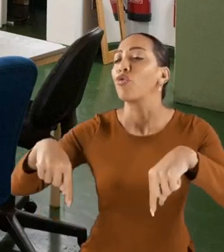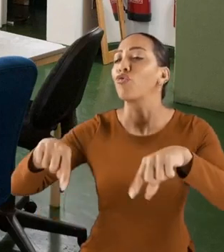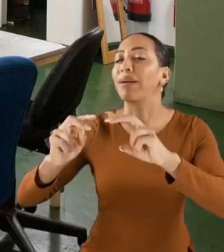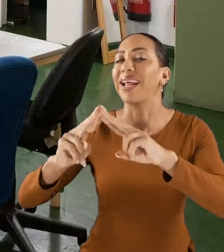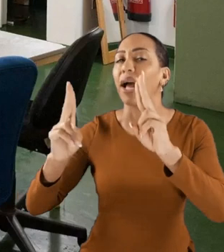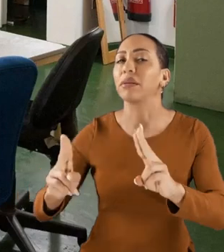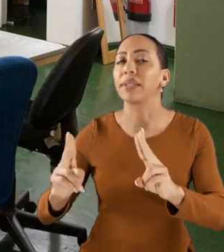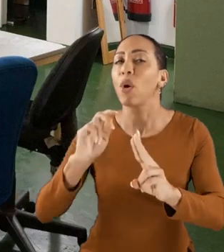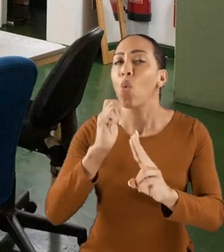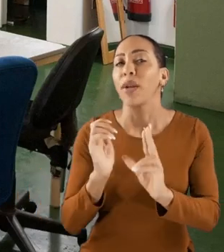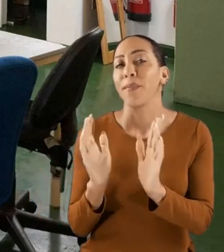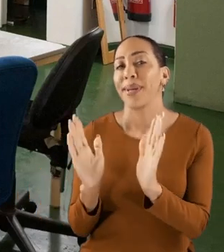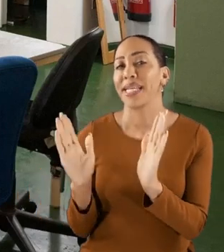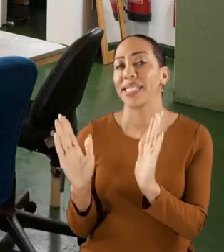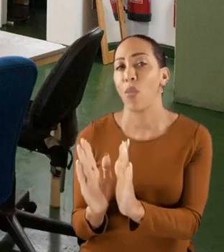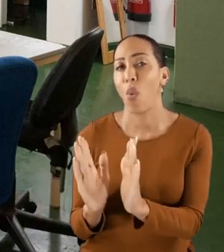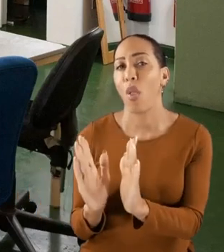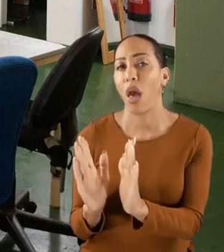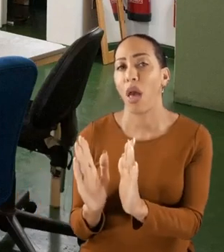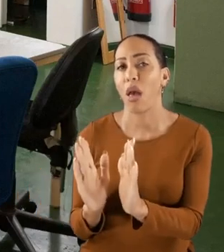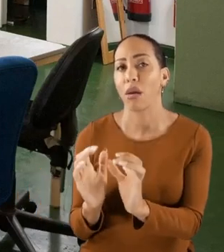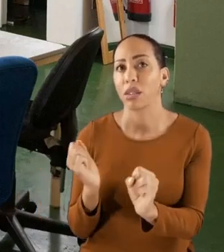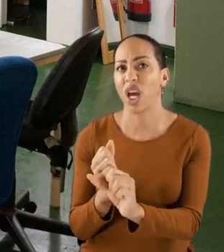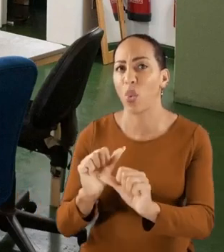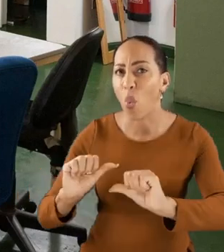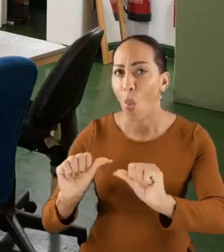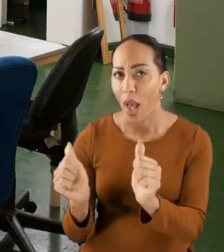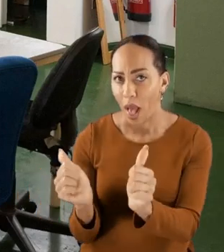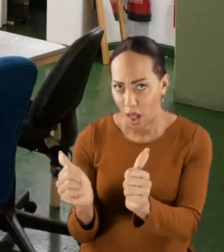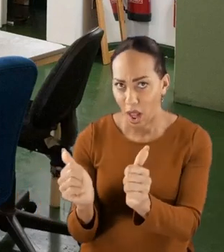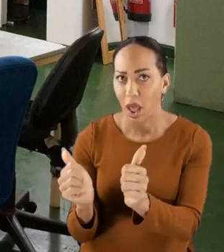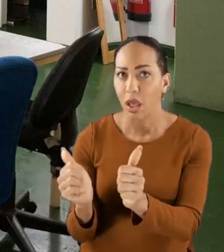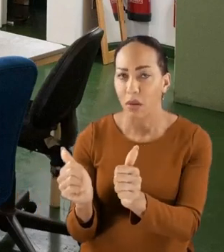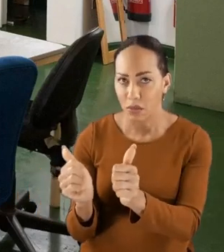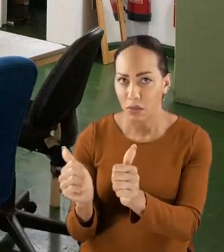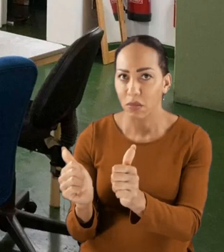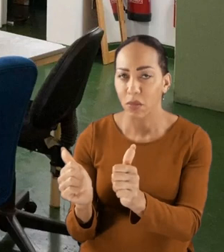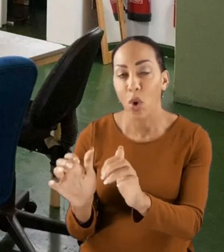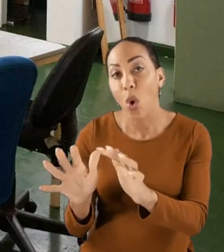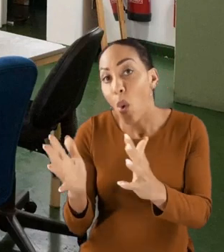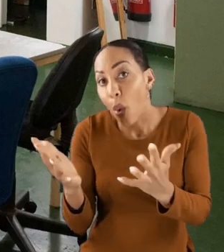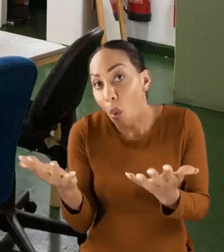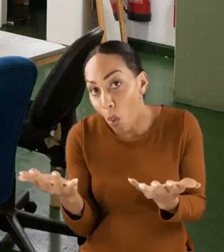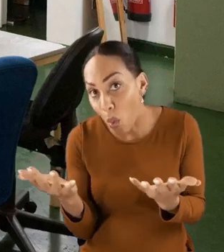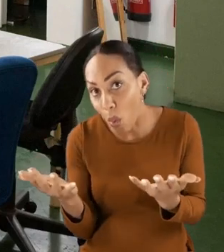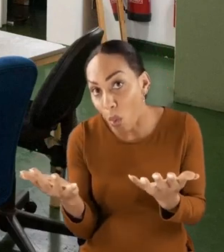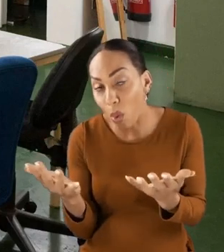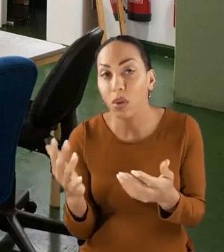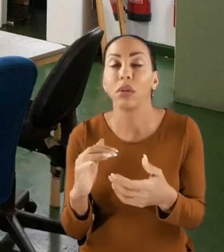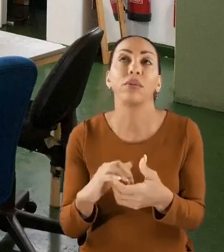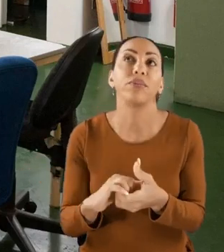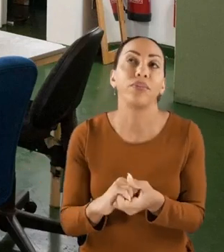then we're looking at something small scale done really well. Mm. And if we're